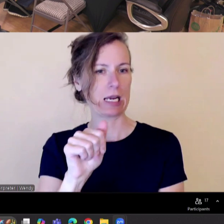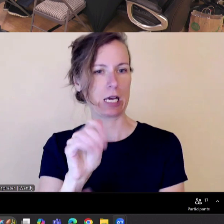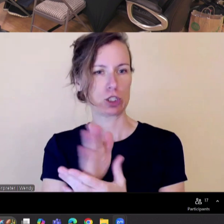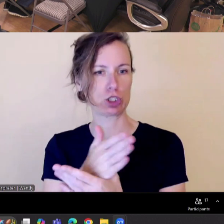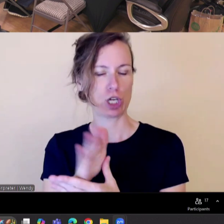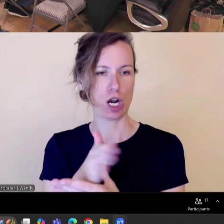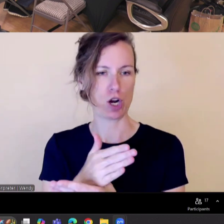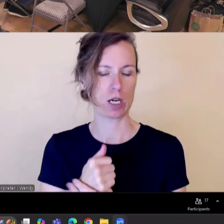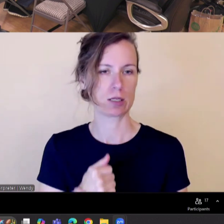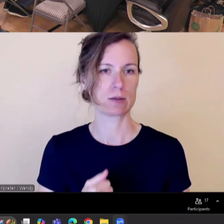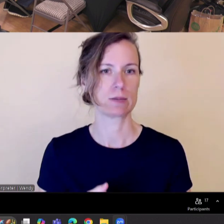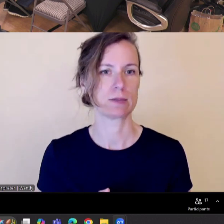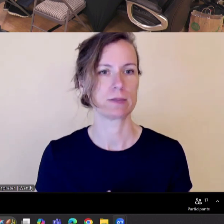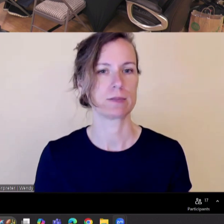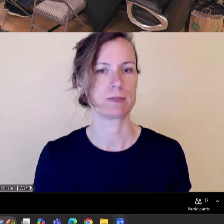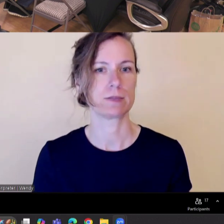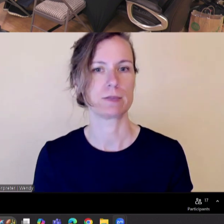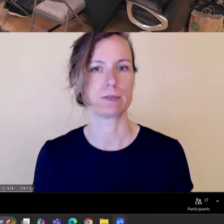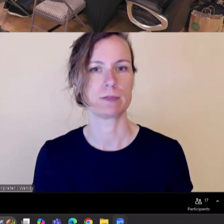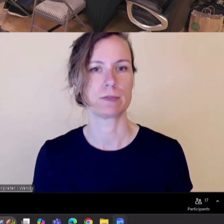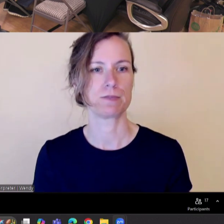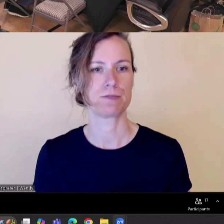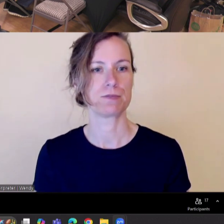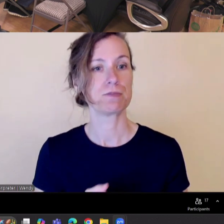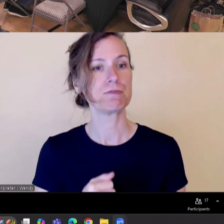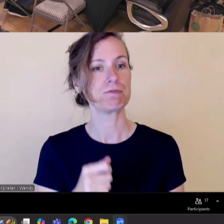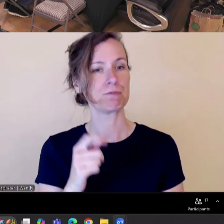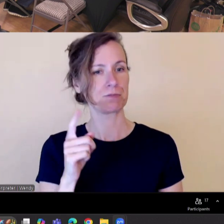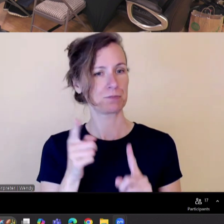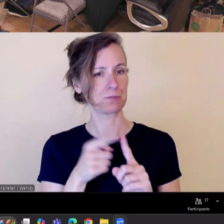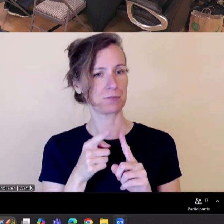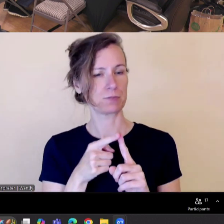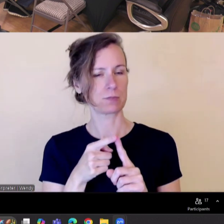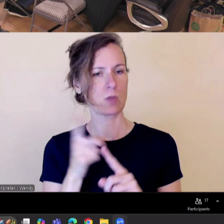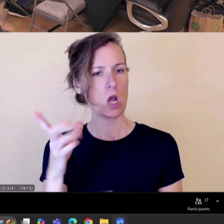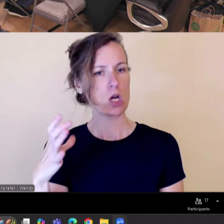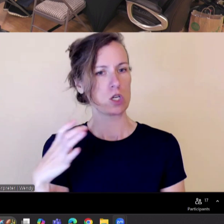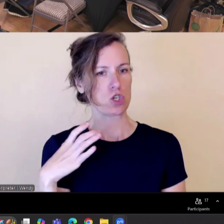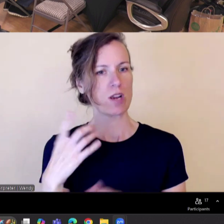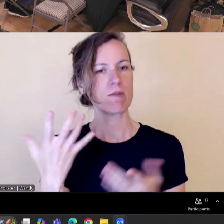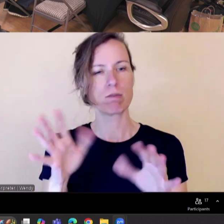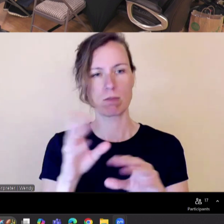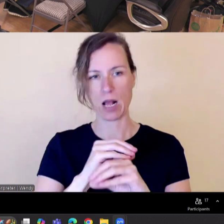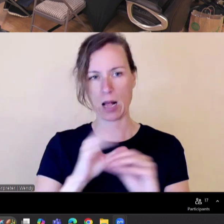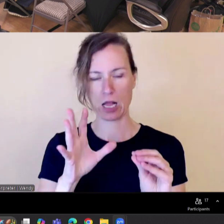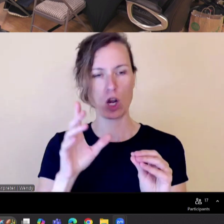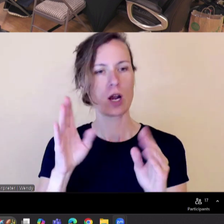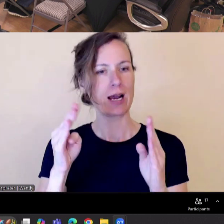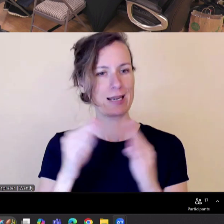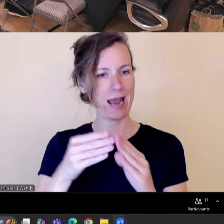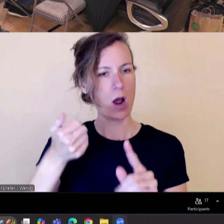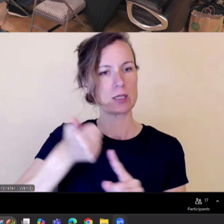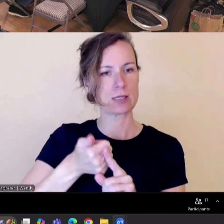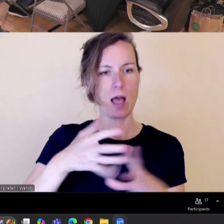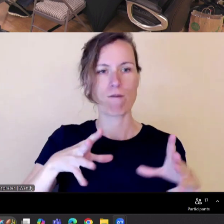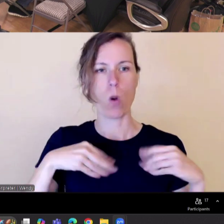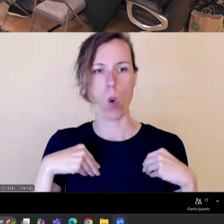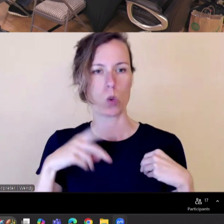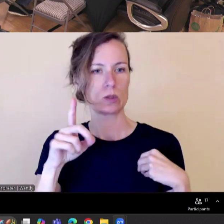First question, I think the chief had made clear that the town owns the data. You had